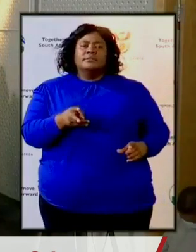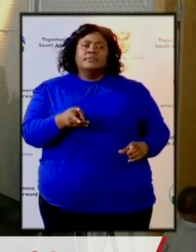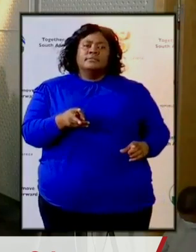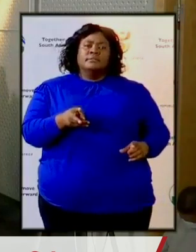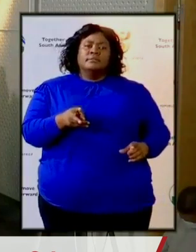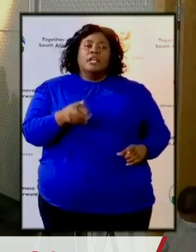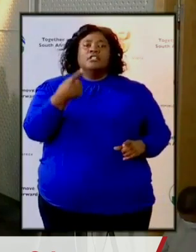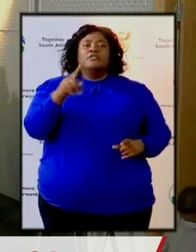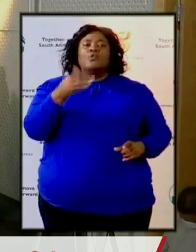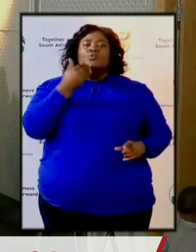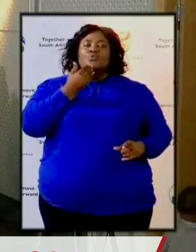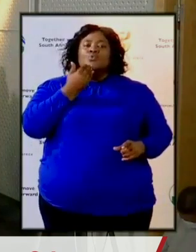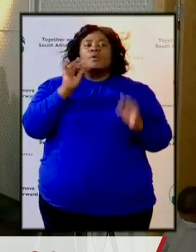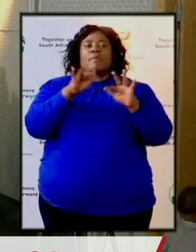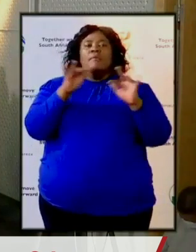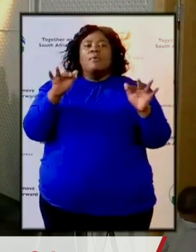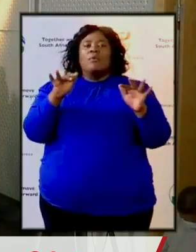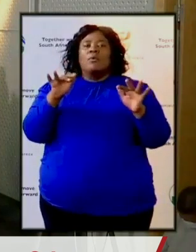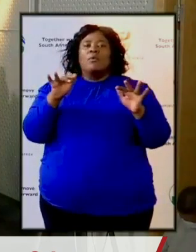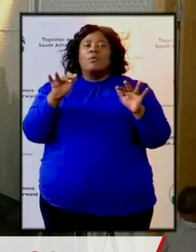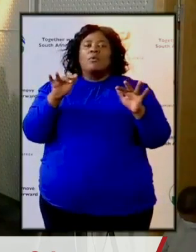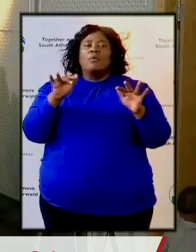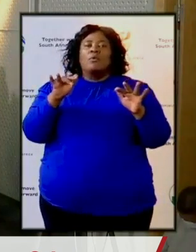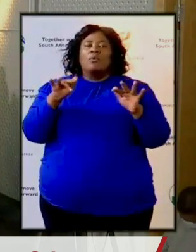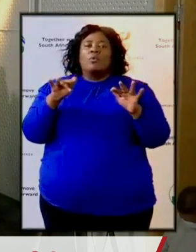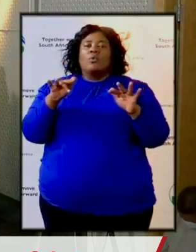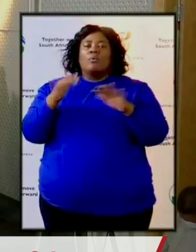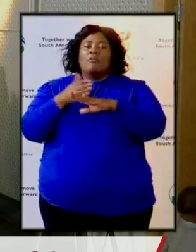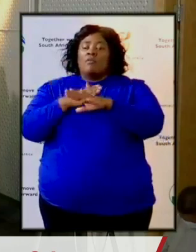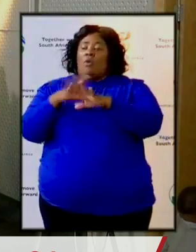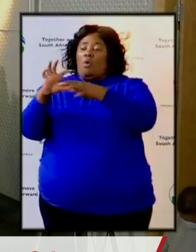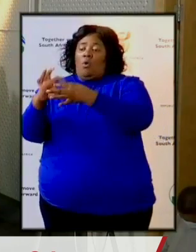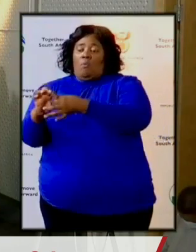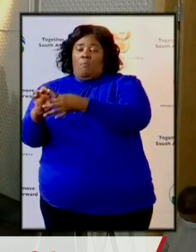It's for people who are coming back, for mainly for work,